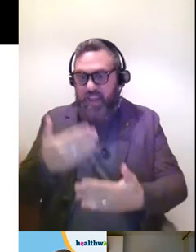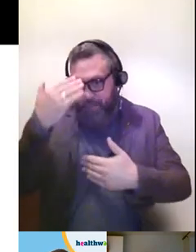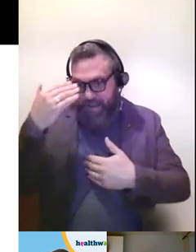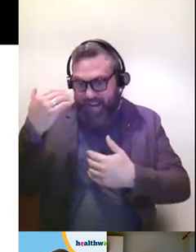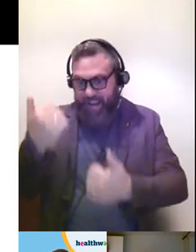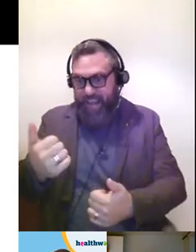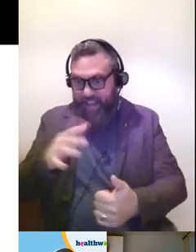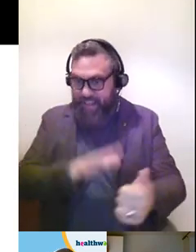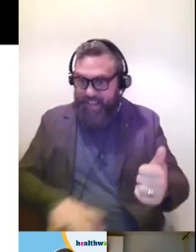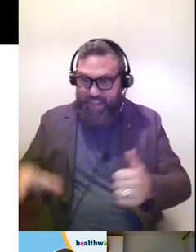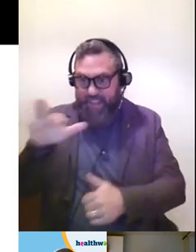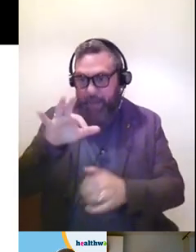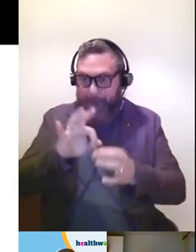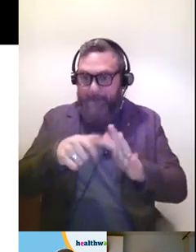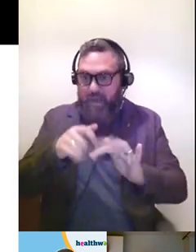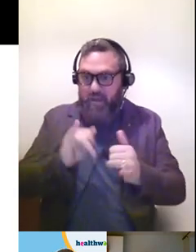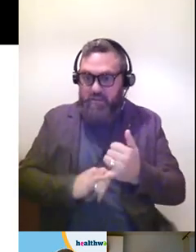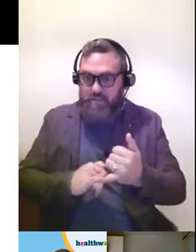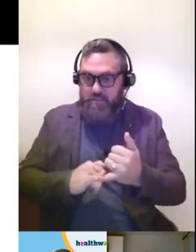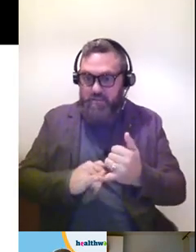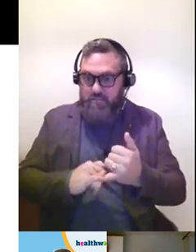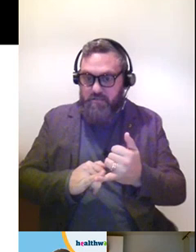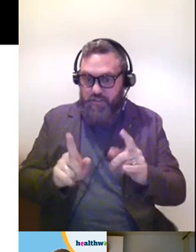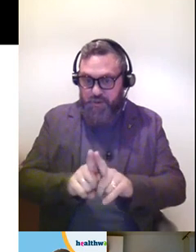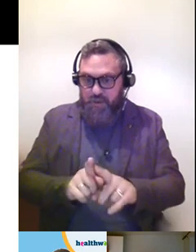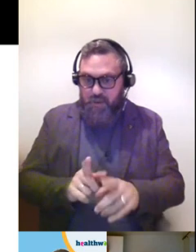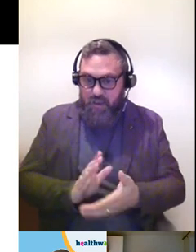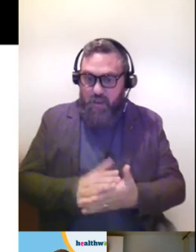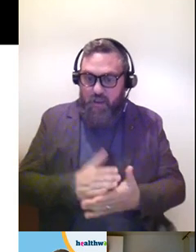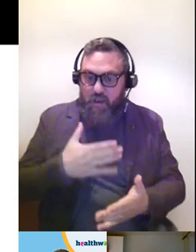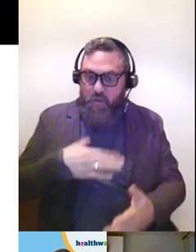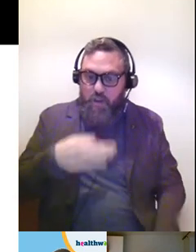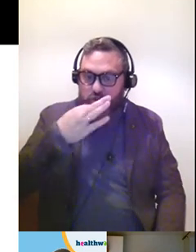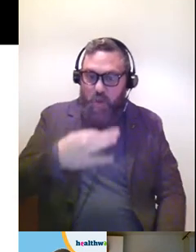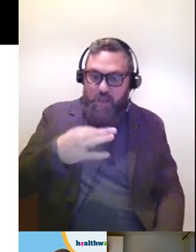services across Buckinghamshire too. I was going to ask about